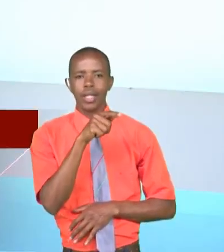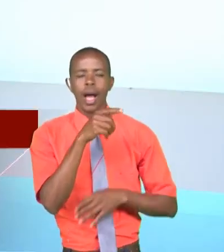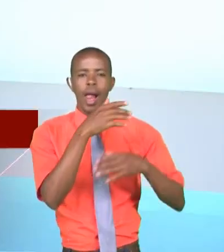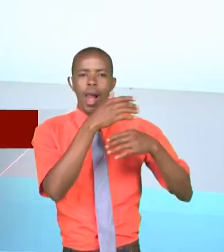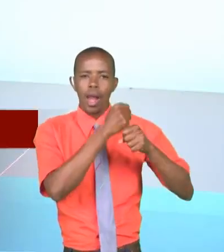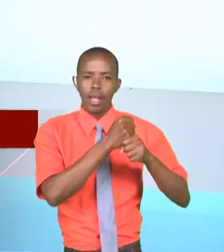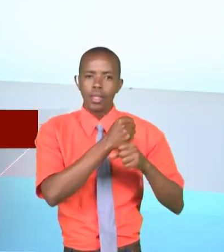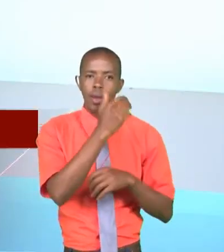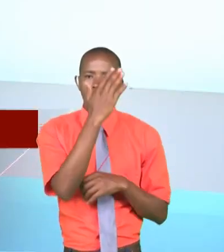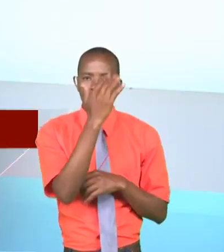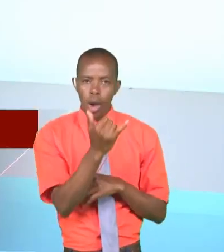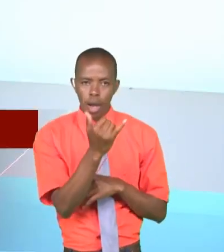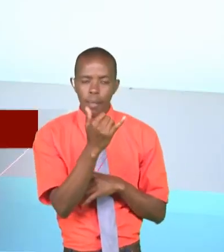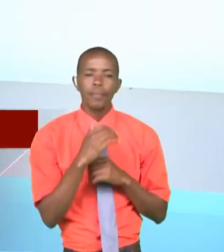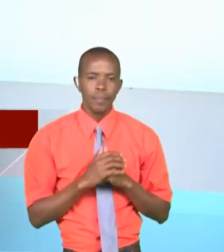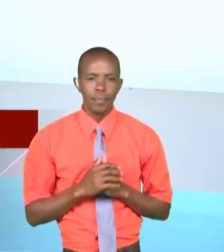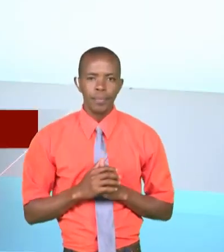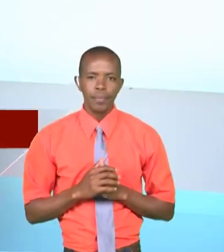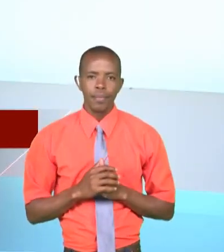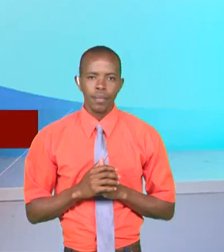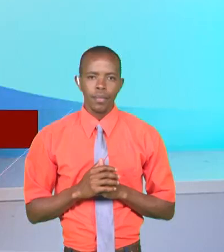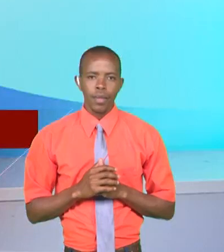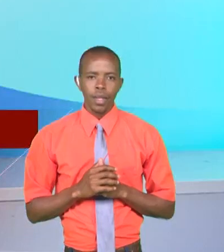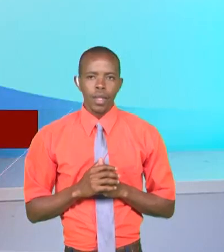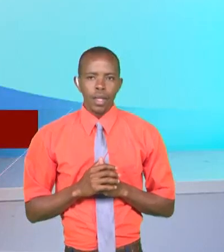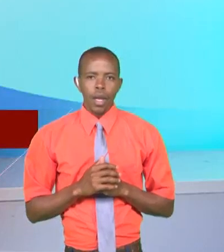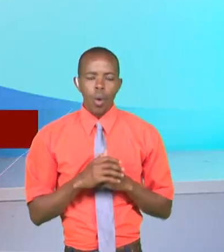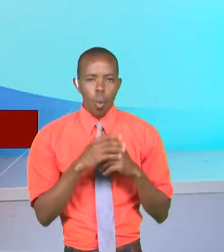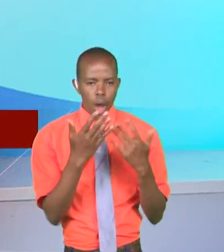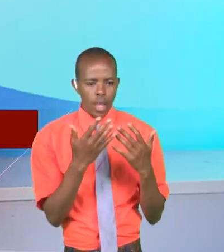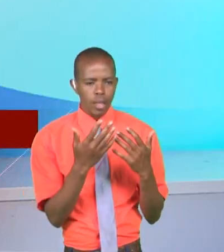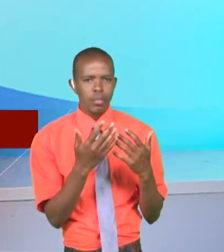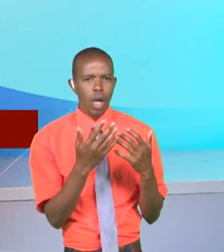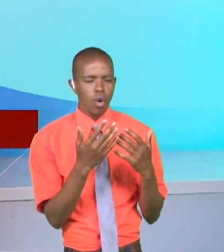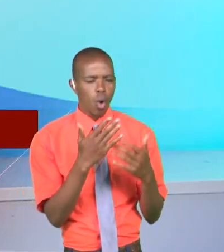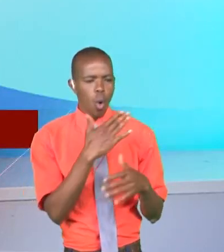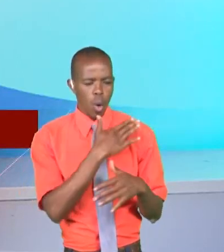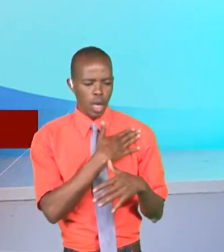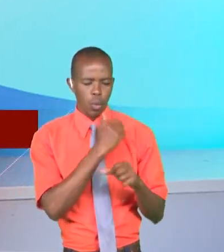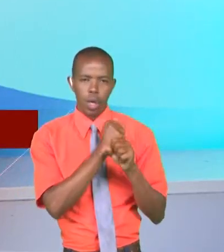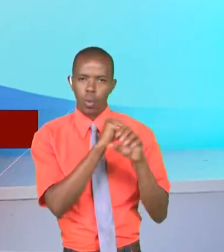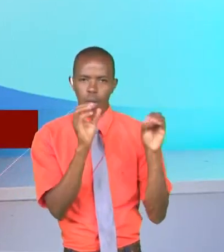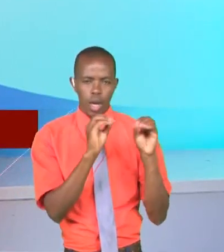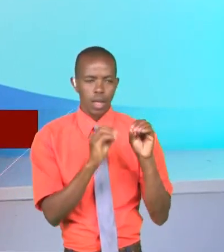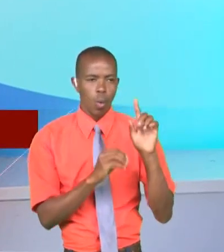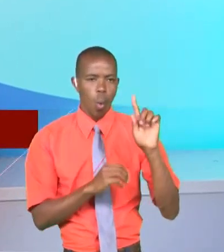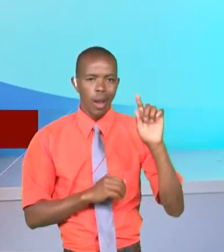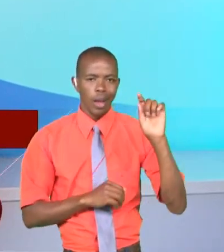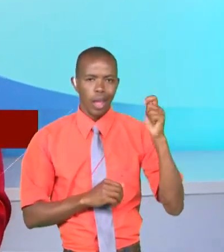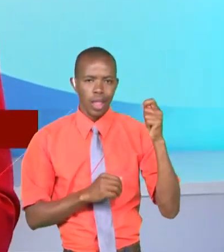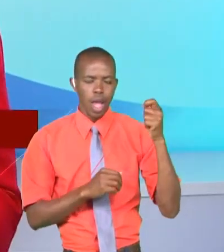alliance because of the where the rubber meets the road in coalitions. One Kenya alliance, right now, they are